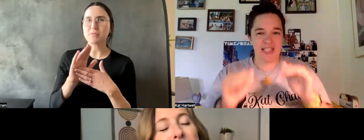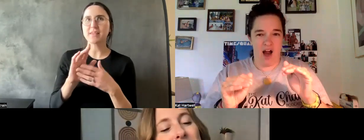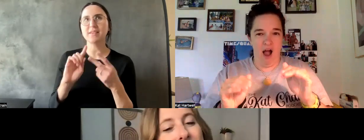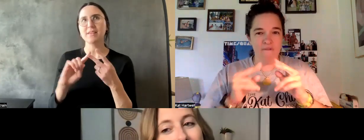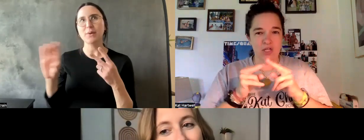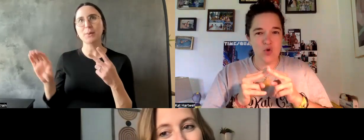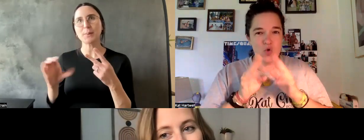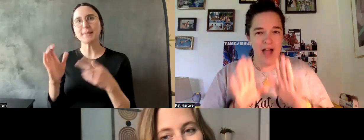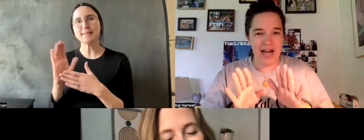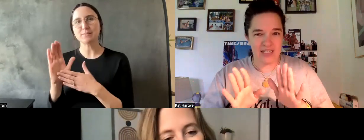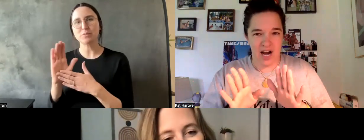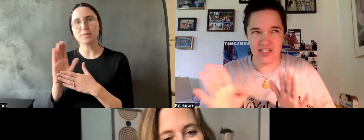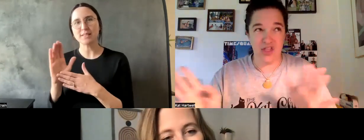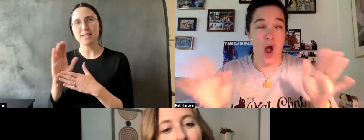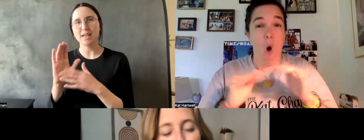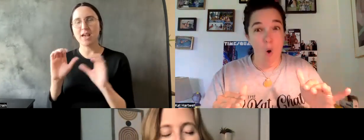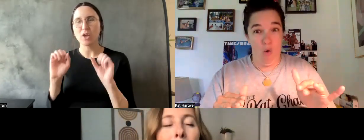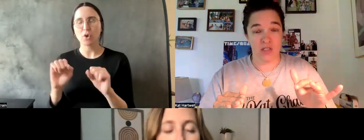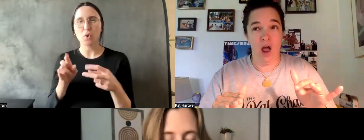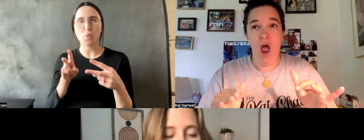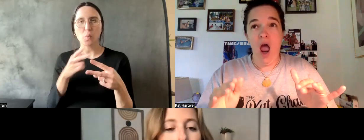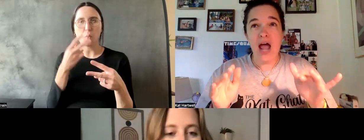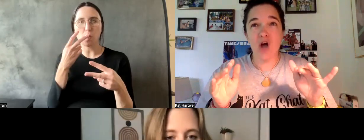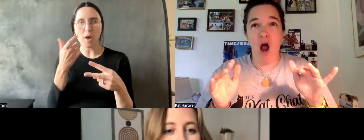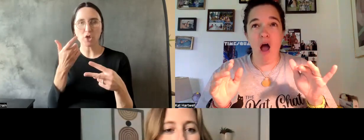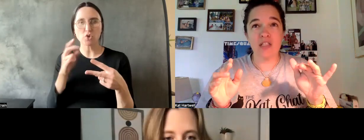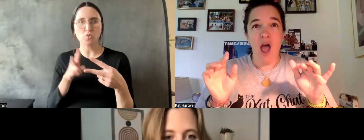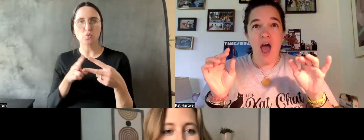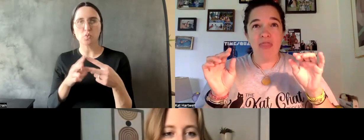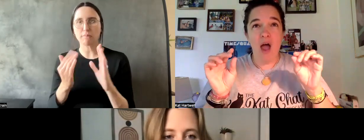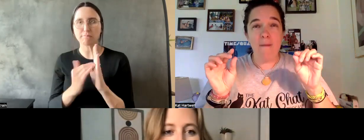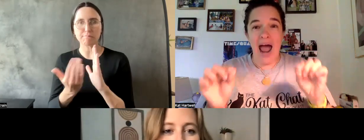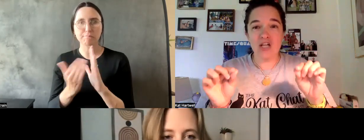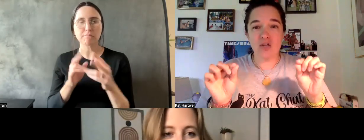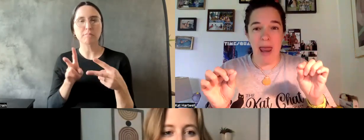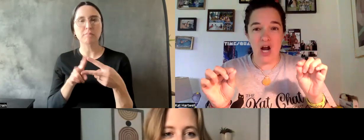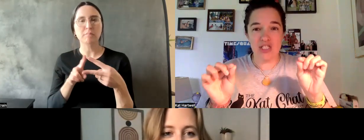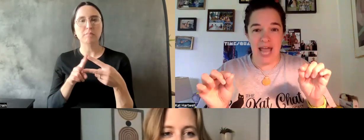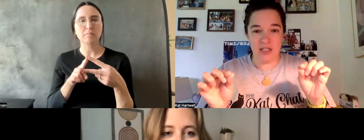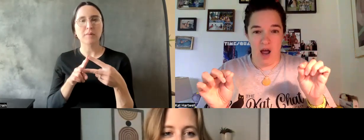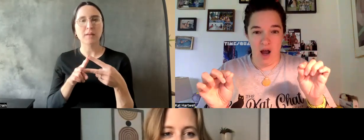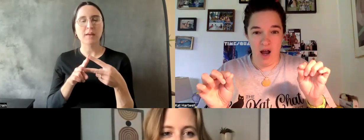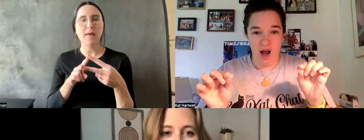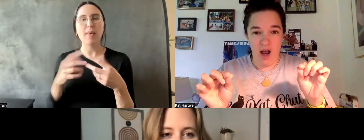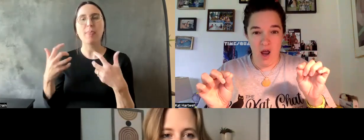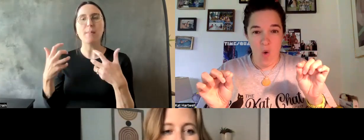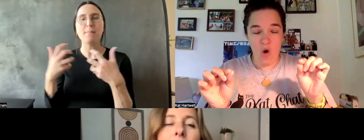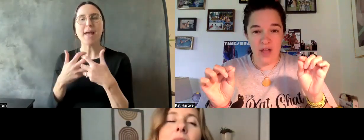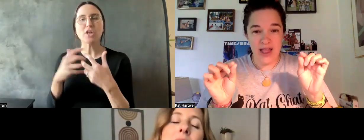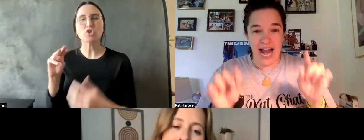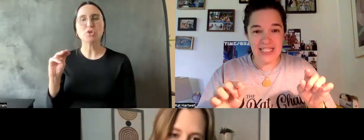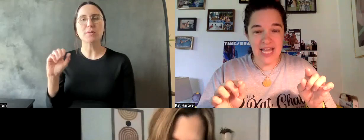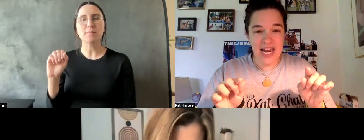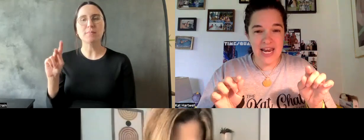get sick of the two classics. They're old. It's called The Matchmaker Santa